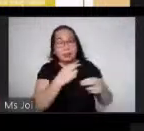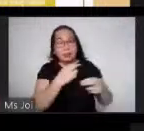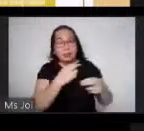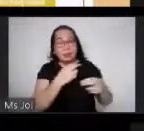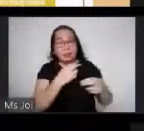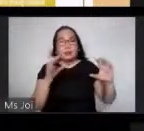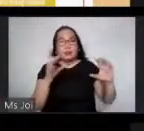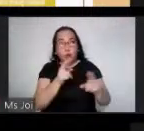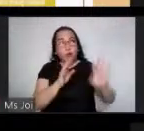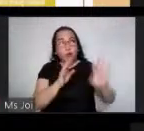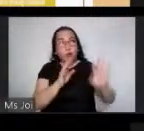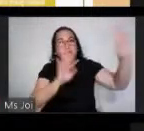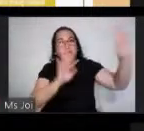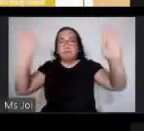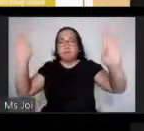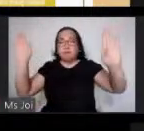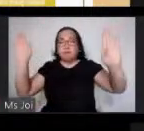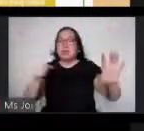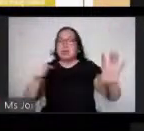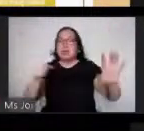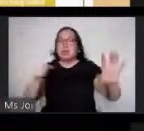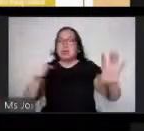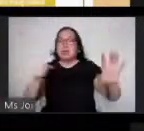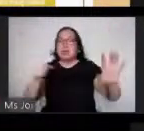hindi na yan papasok. Dapat nasa